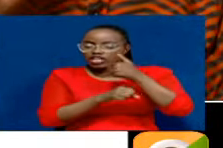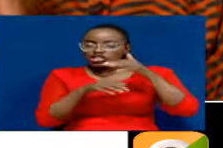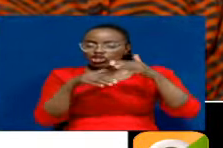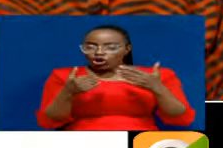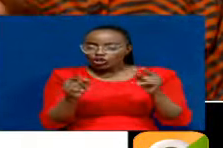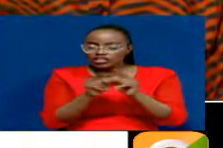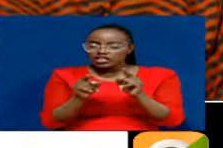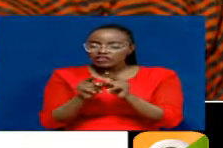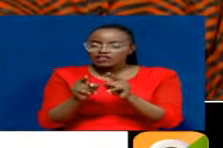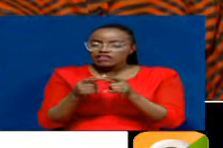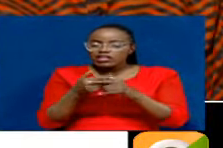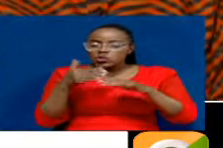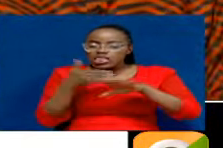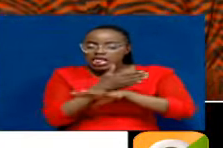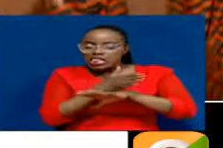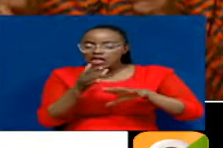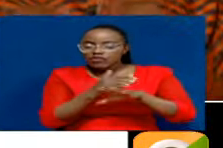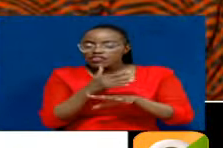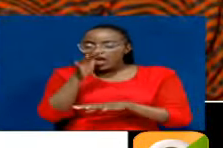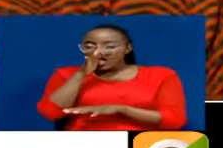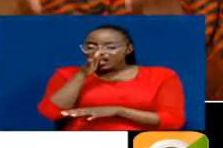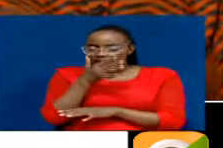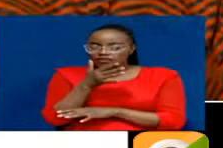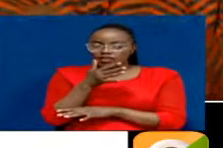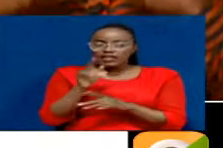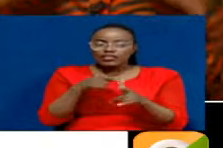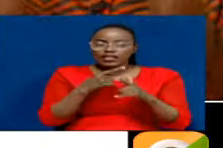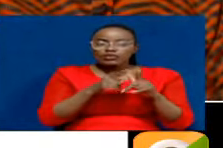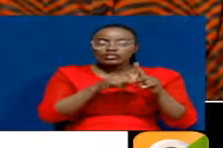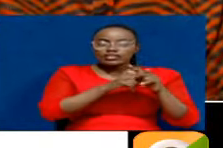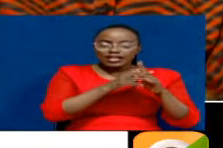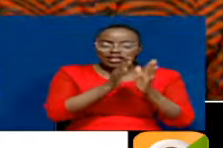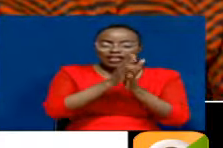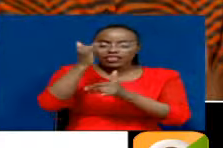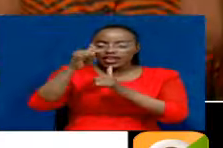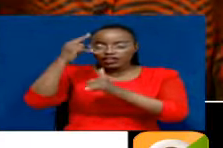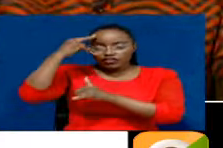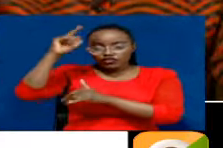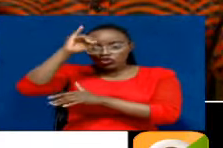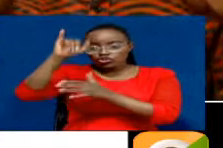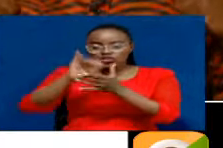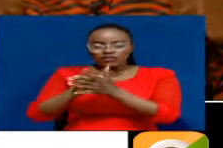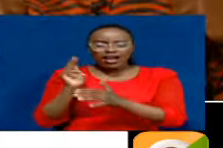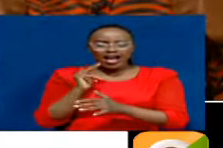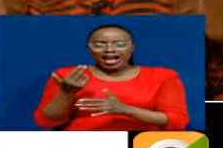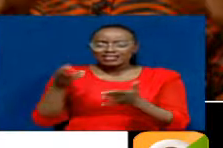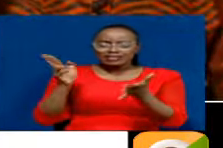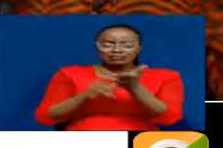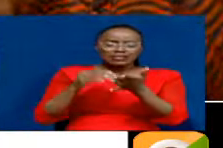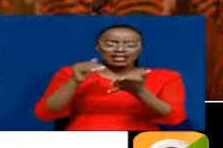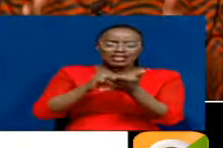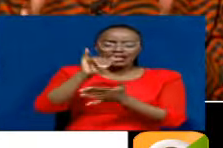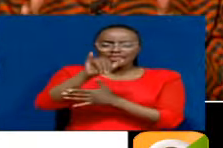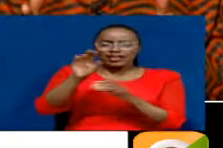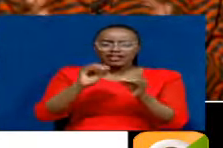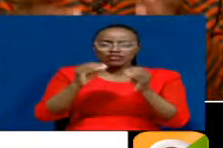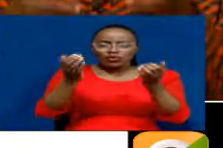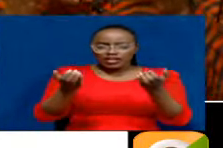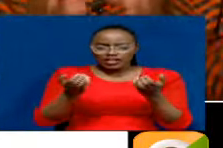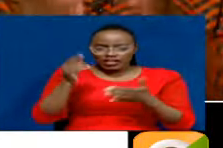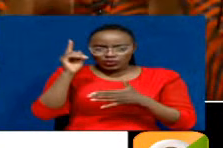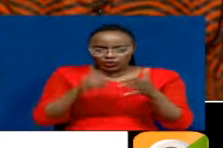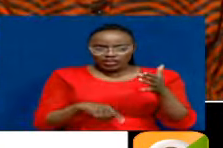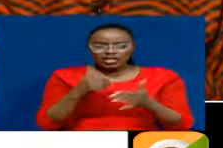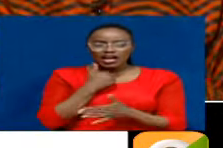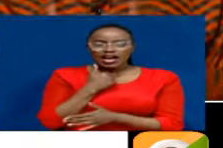even orchestrate rigging. And that was the beginning of the head for Jubilee party. But we cannot go back there now. What okay. We need now you